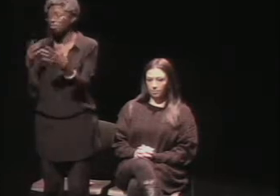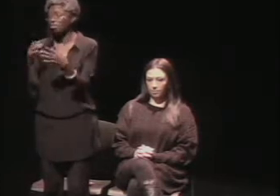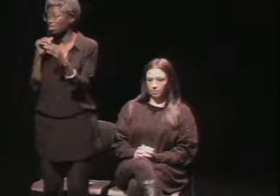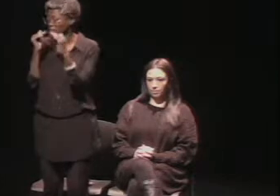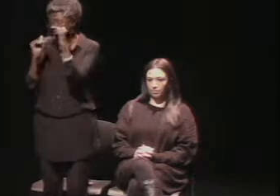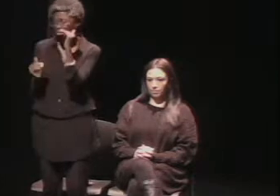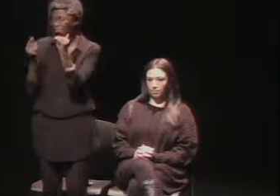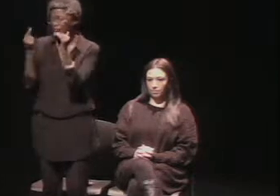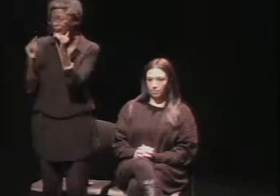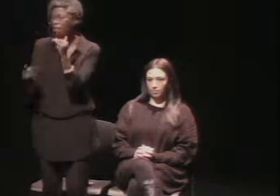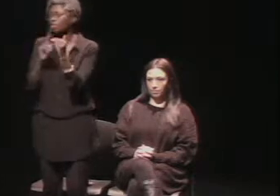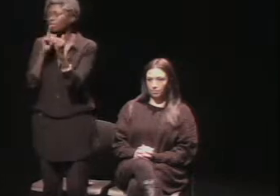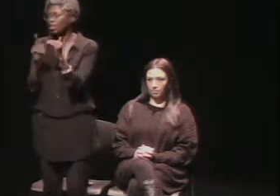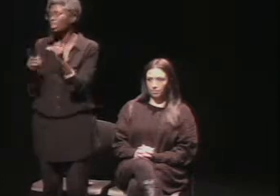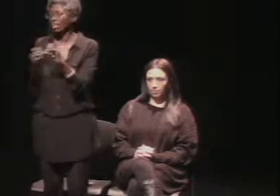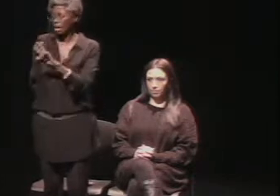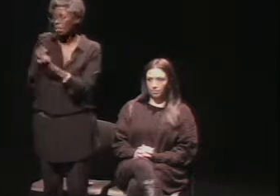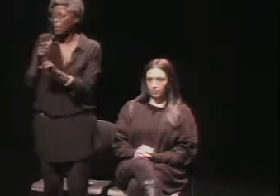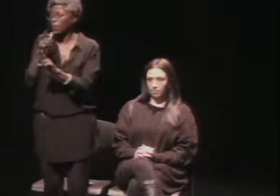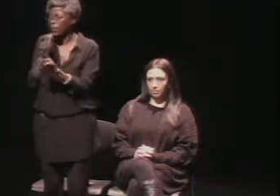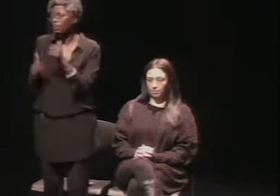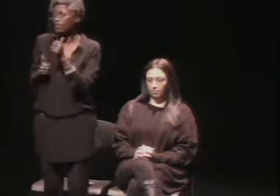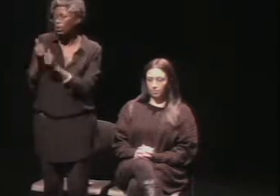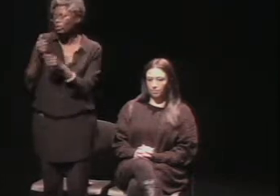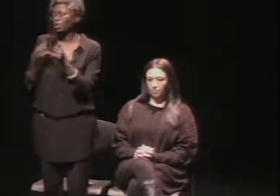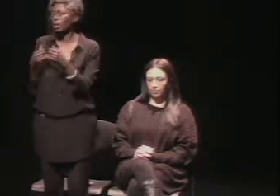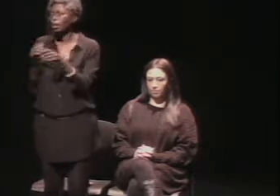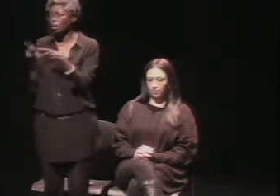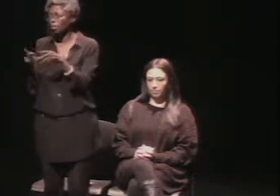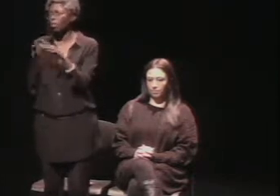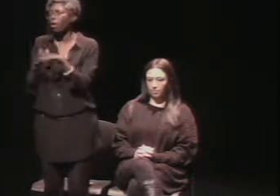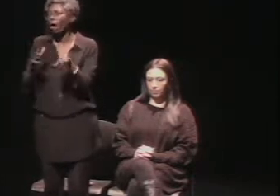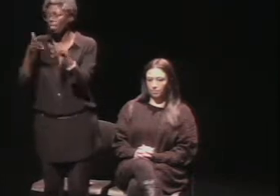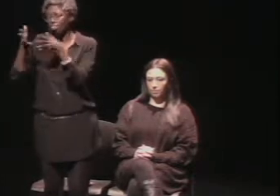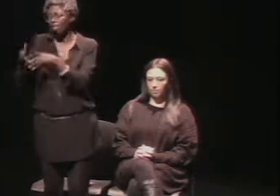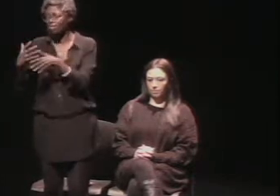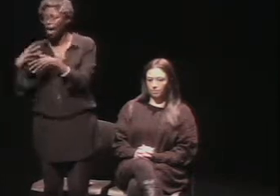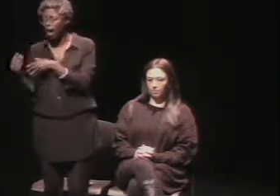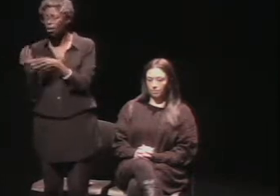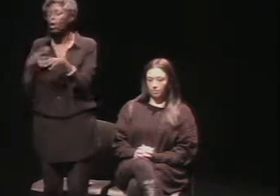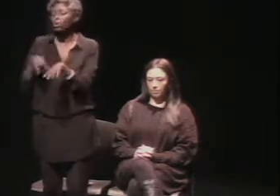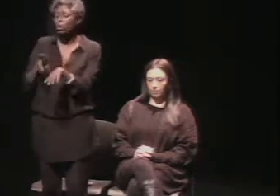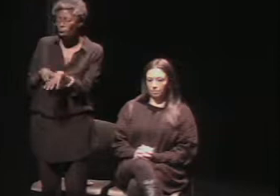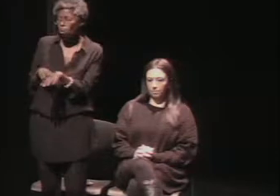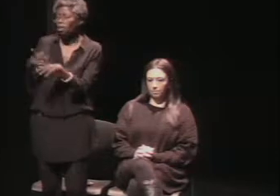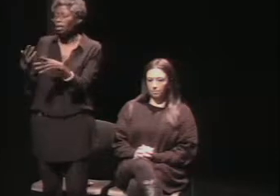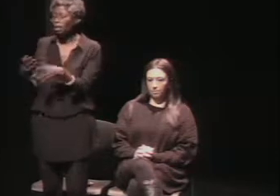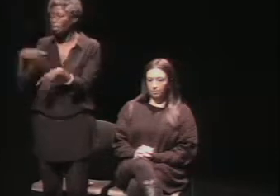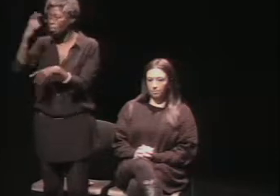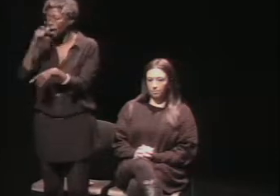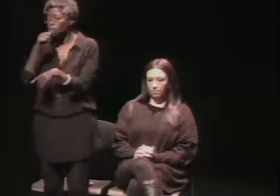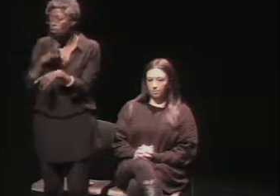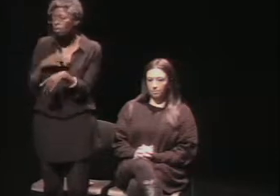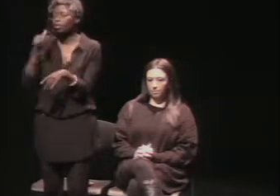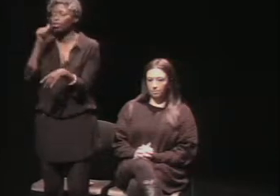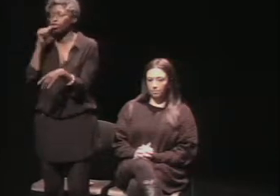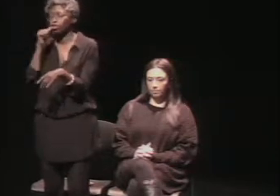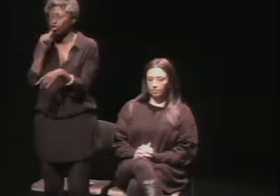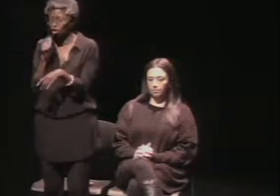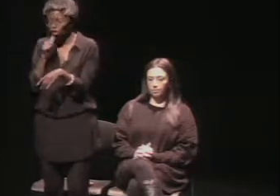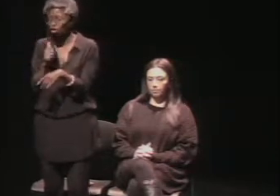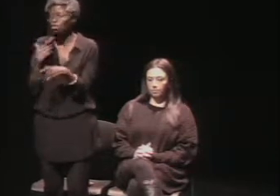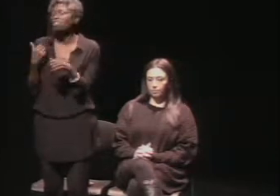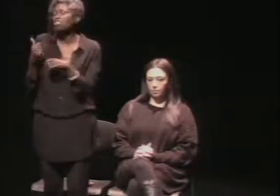inequalities disproportionately impacting marginalized people, particularly Black women and girls. Tarana has created and led